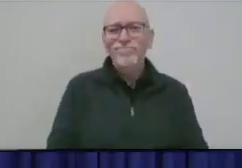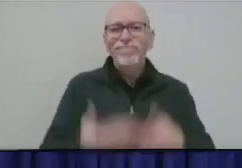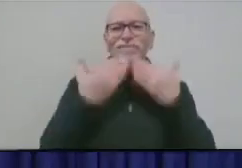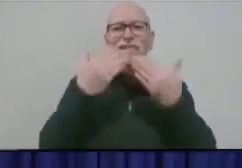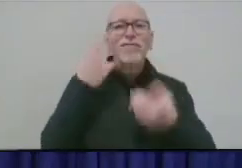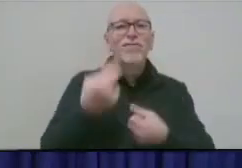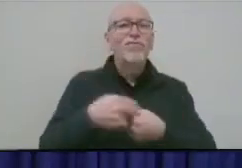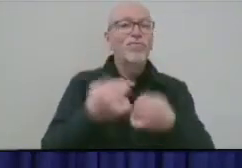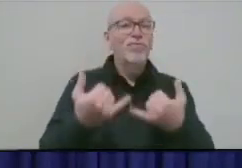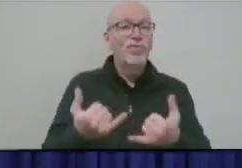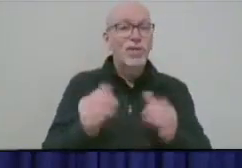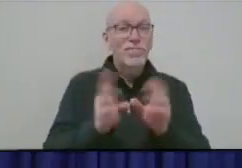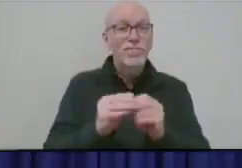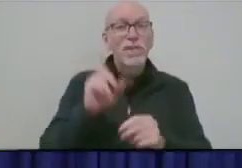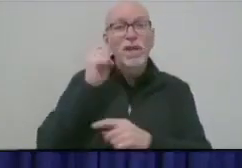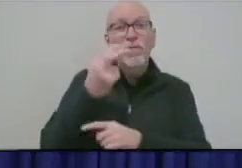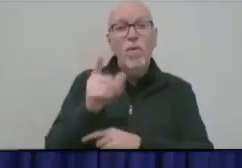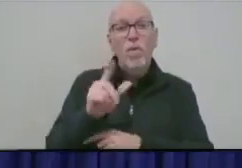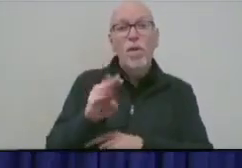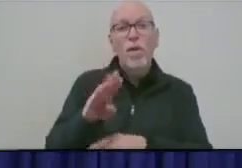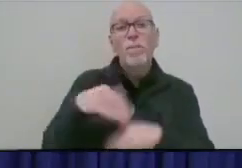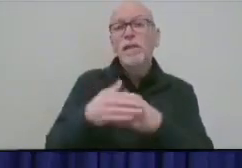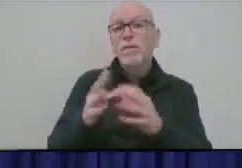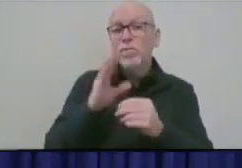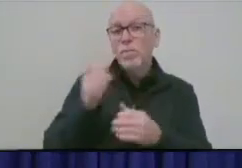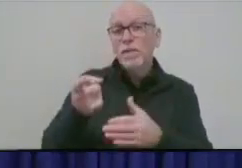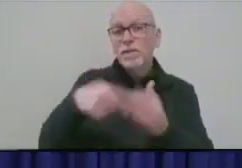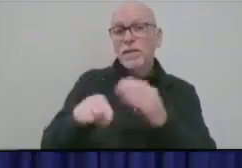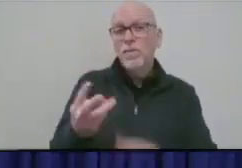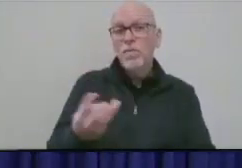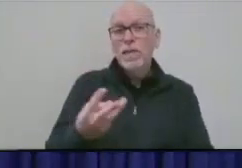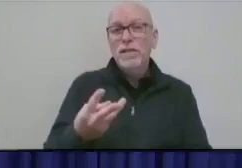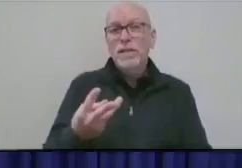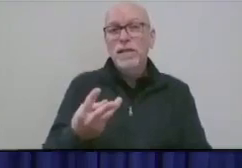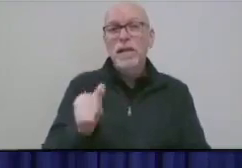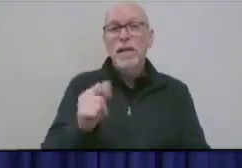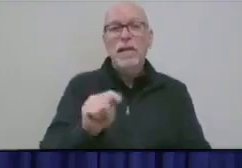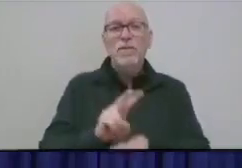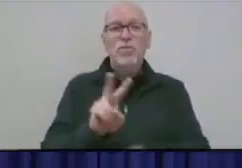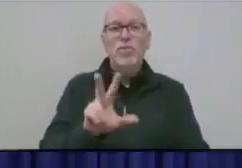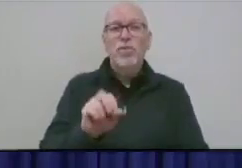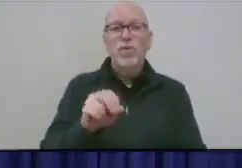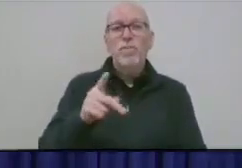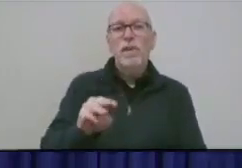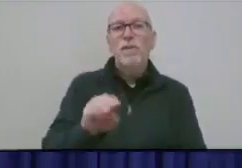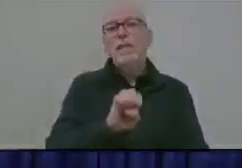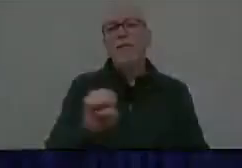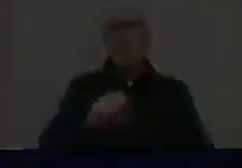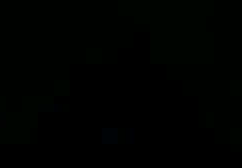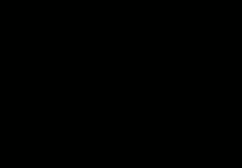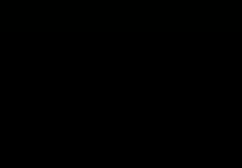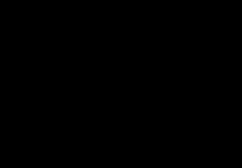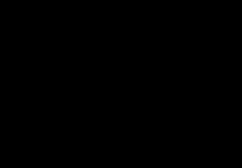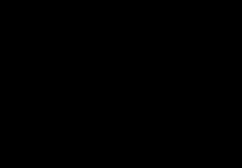today's briefing. Governor Holcomb's next briefing will be next Wednesday at 2:30 p.m. Eastern.